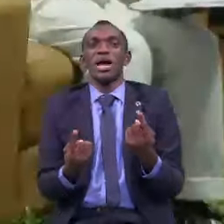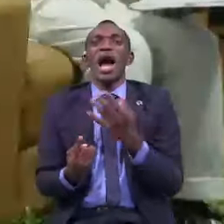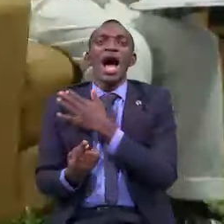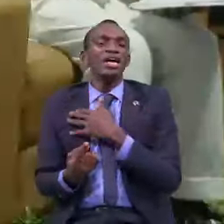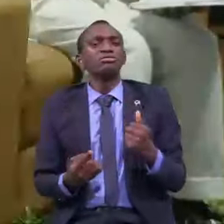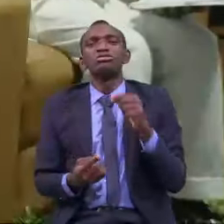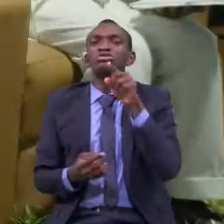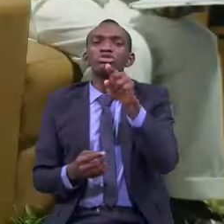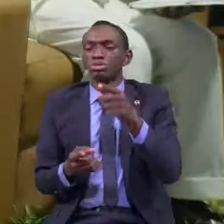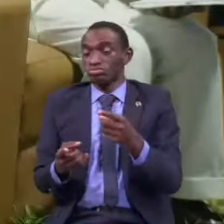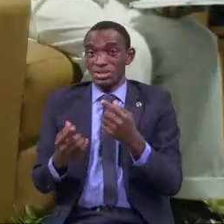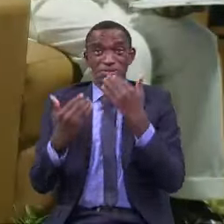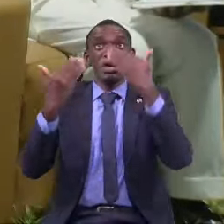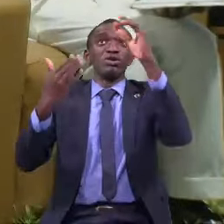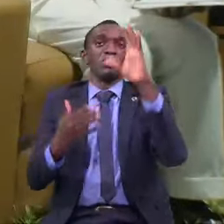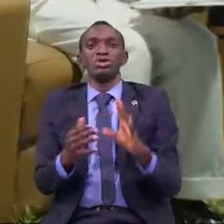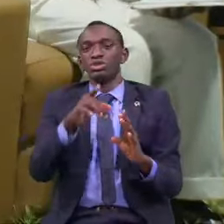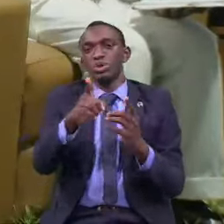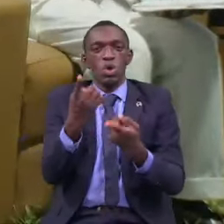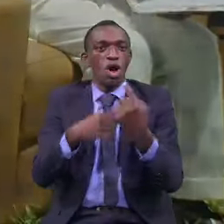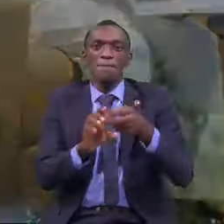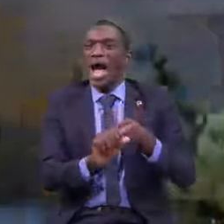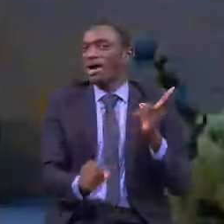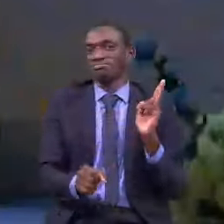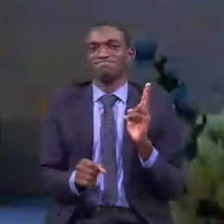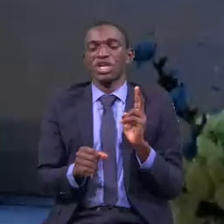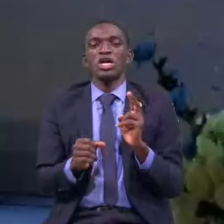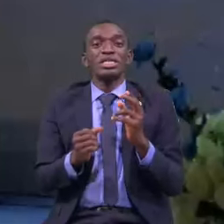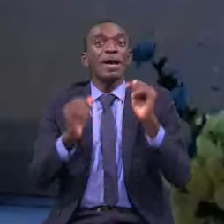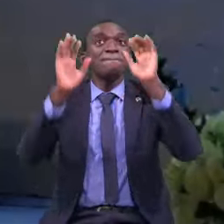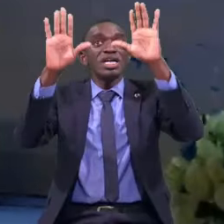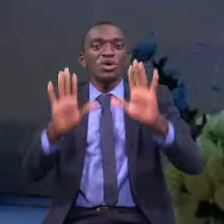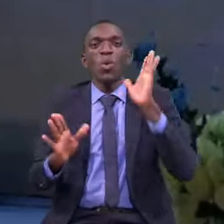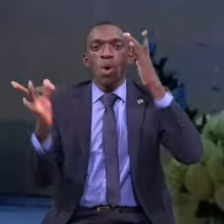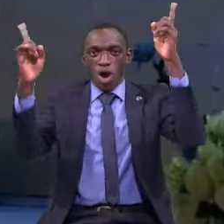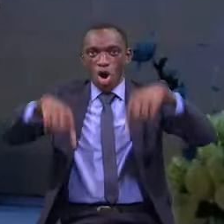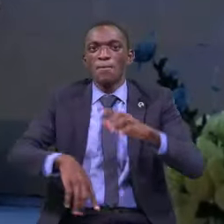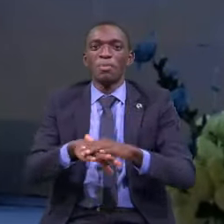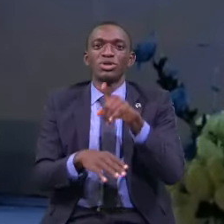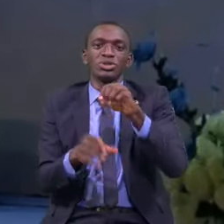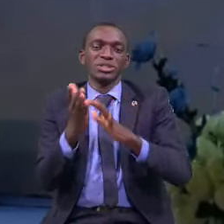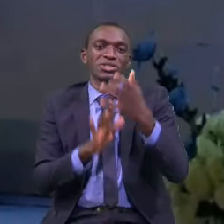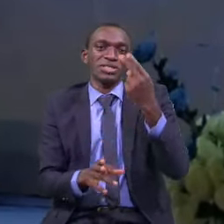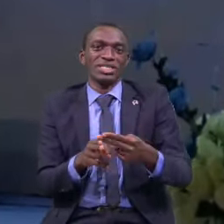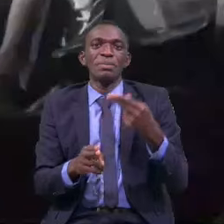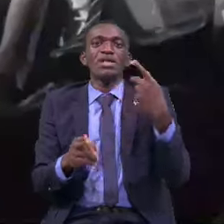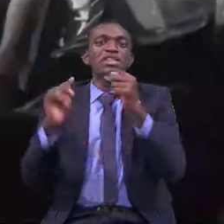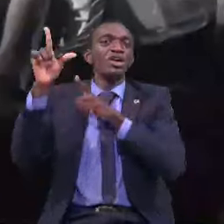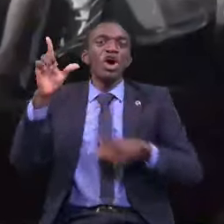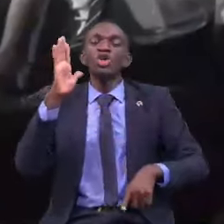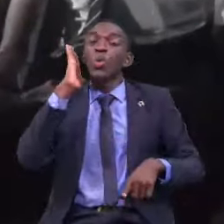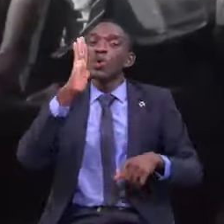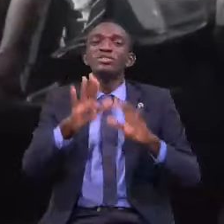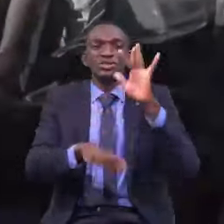out. The miracle will come upon you. The Lord will touch your heart.